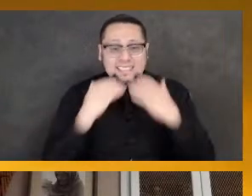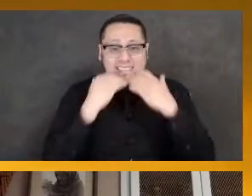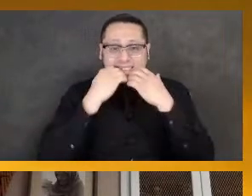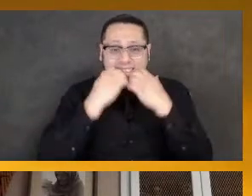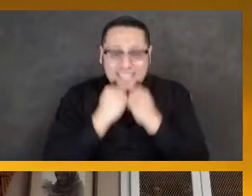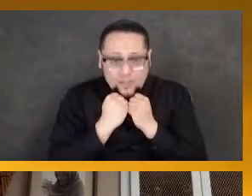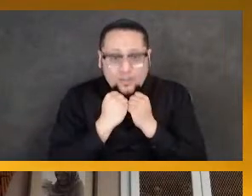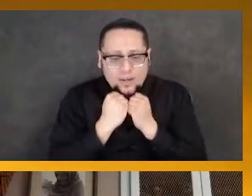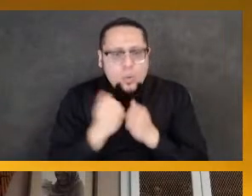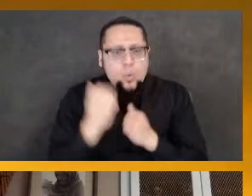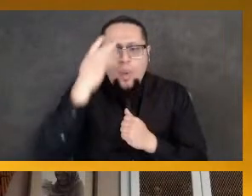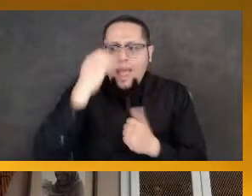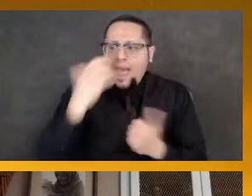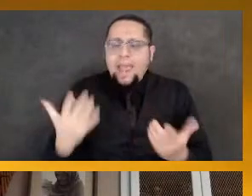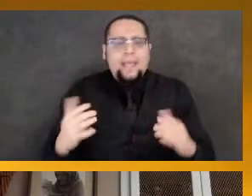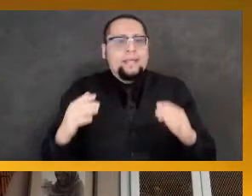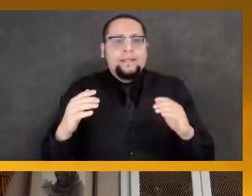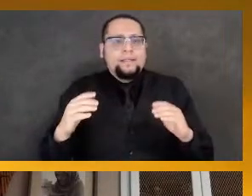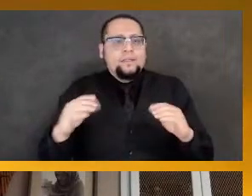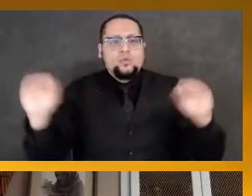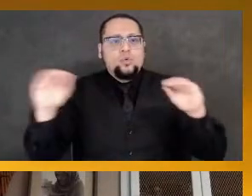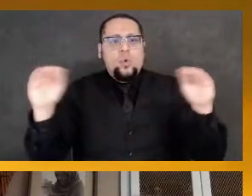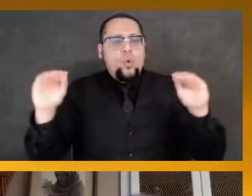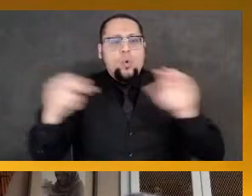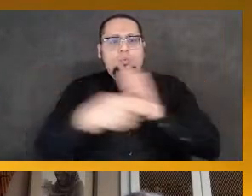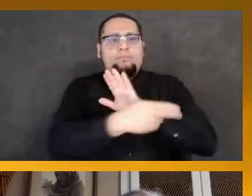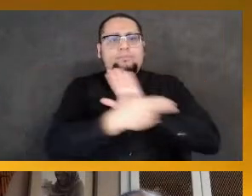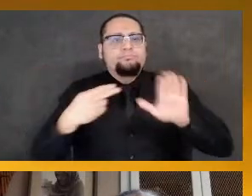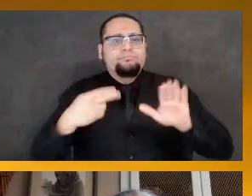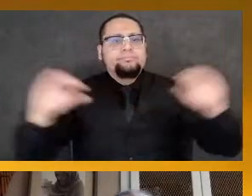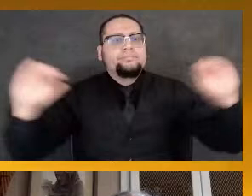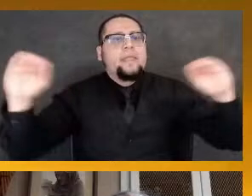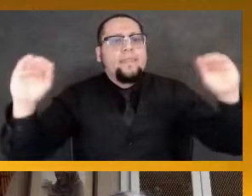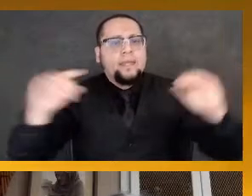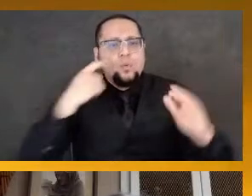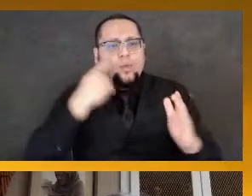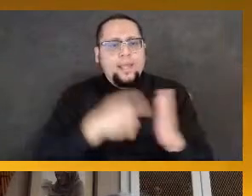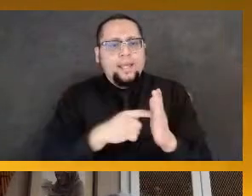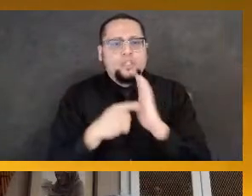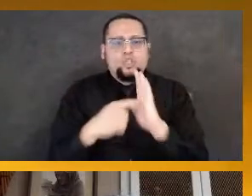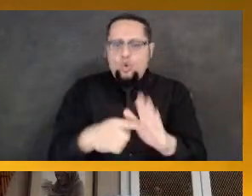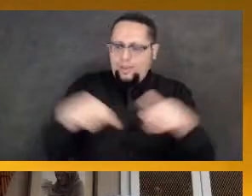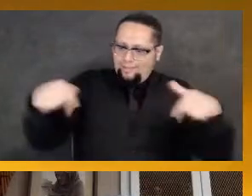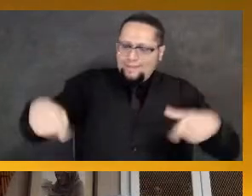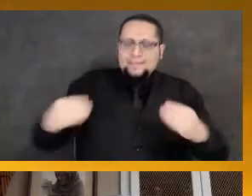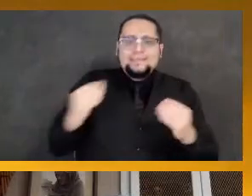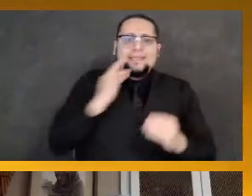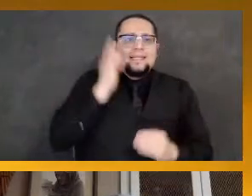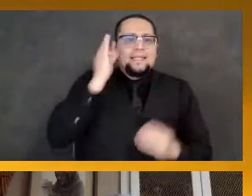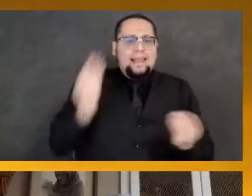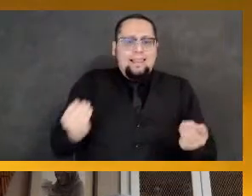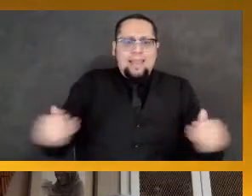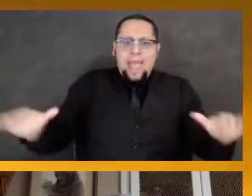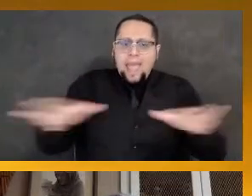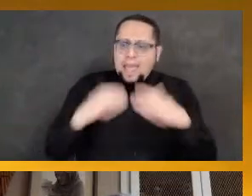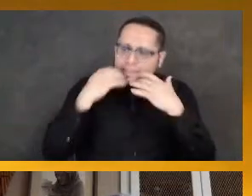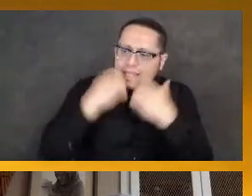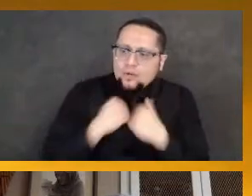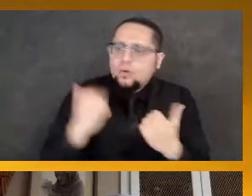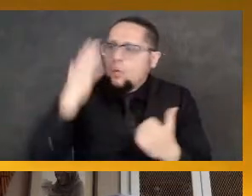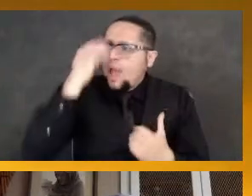Why is there no historical marker on SAC's campus recognizing that? So those are the kinds of things that I would like to